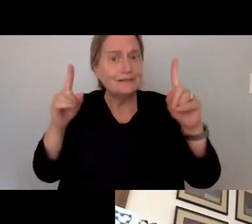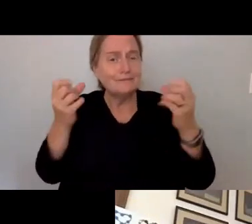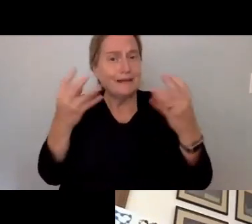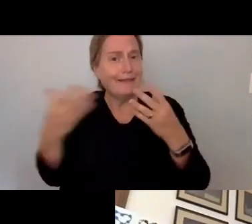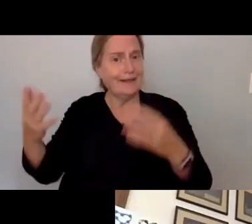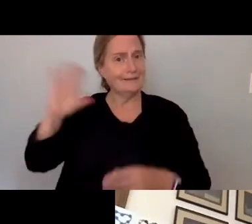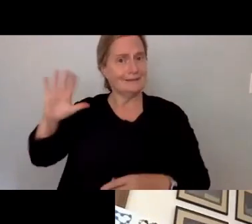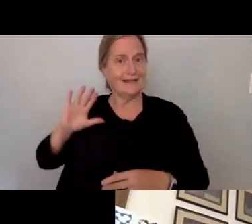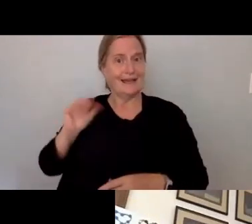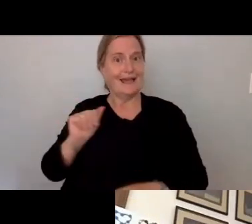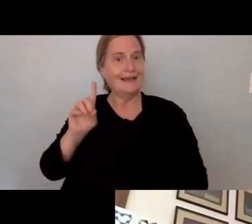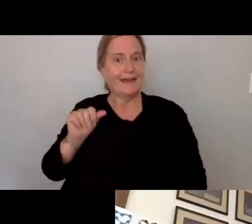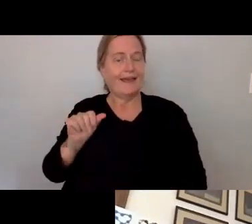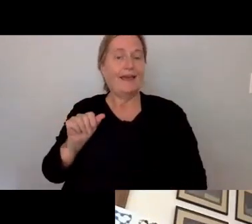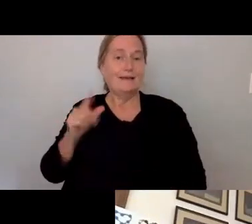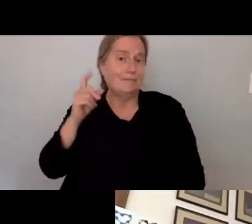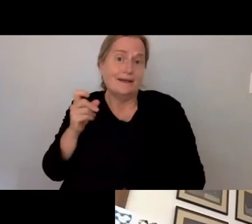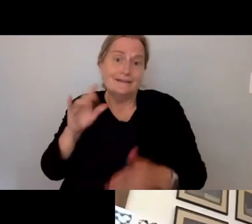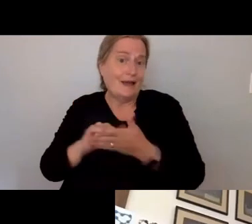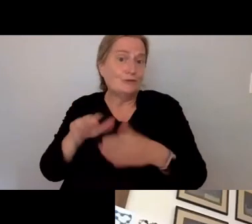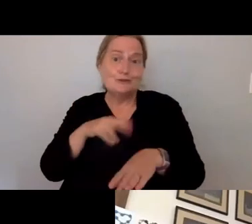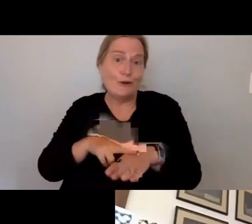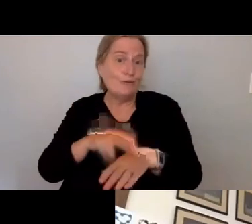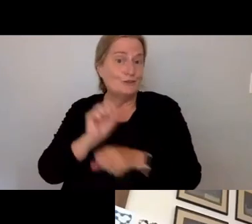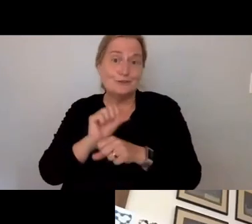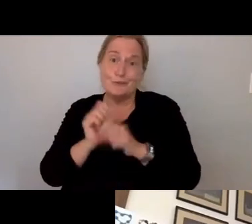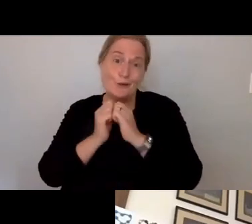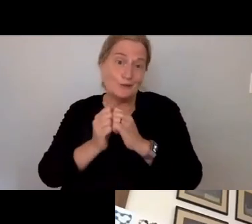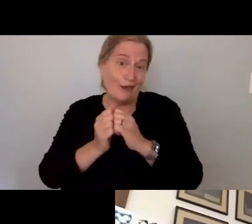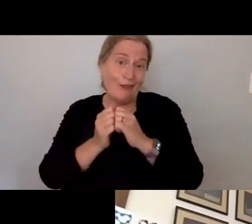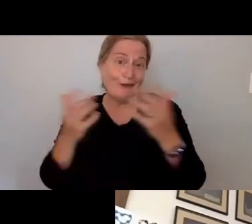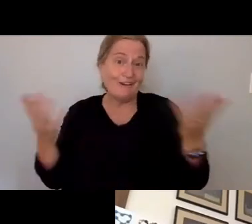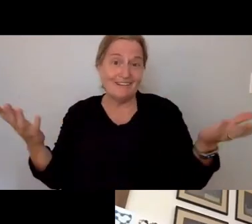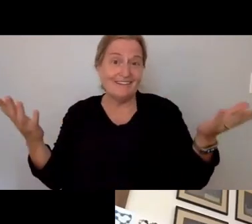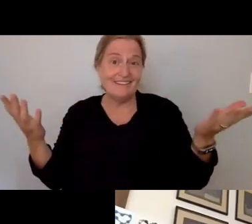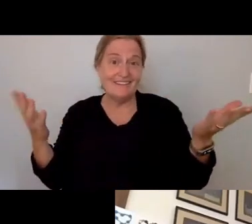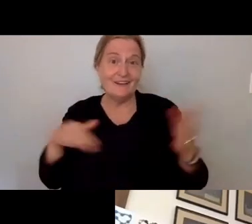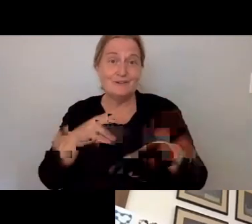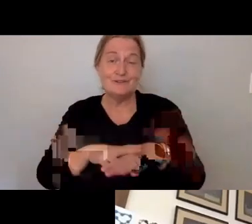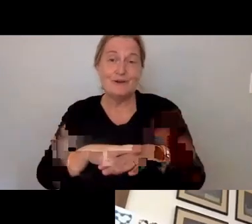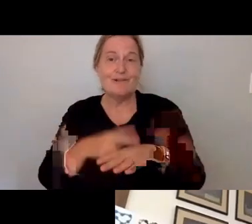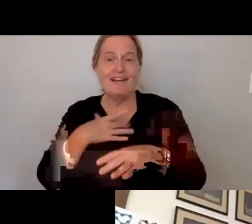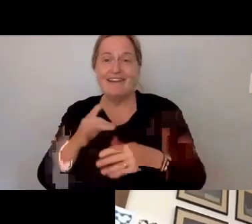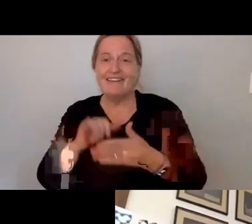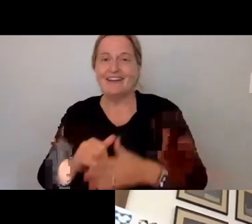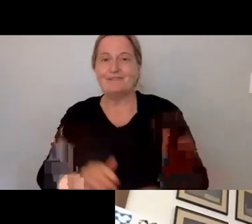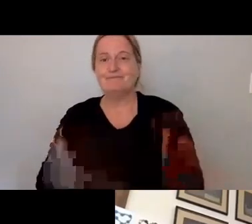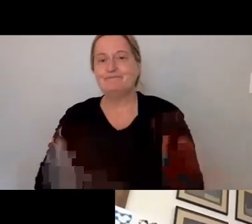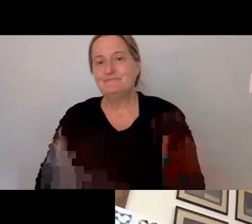there you go, David. We're trying to let us know how it goes. Doctors, their families. Thanks,